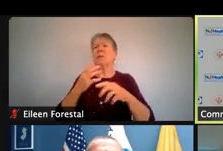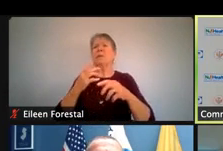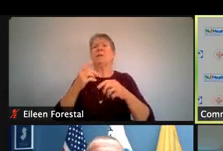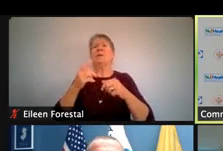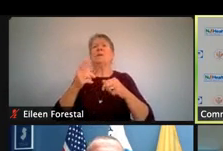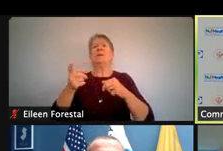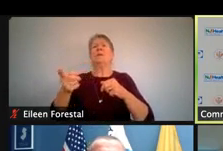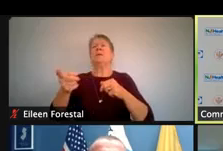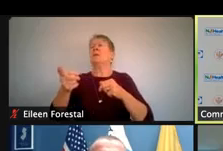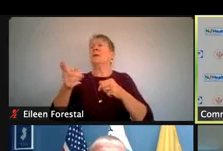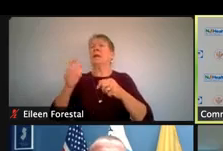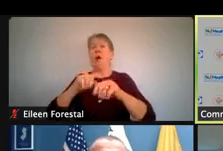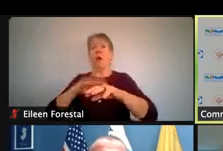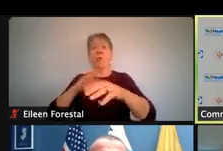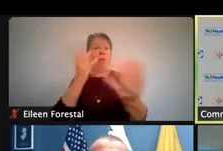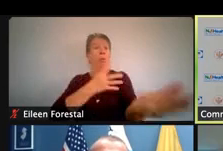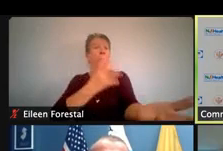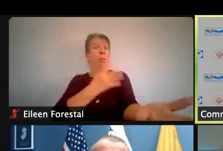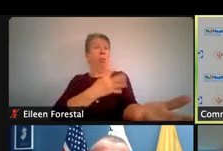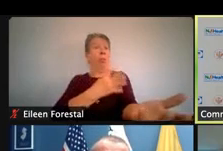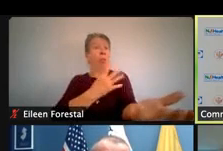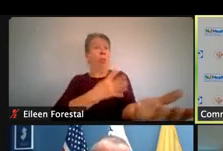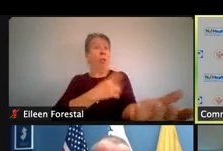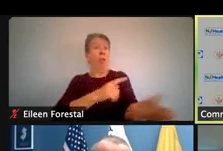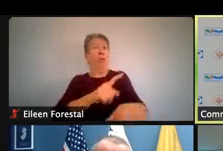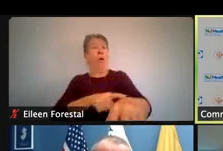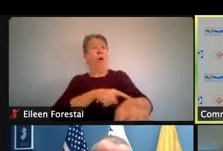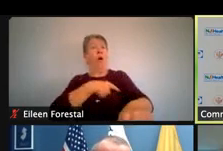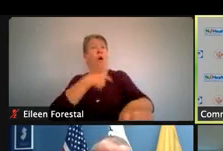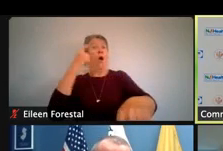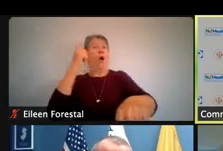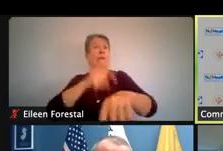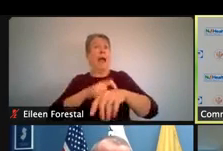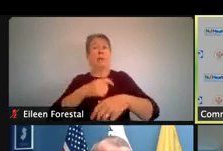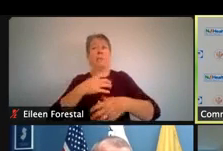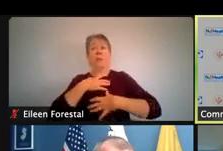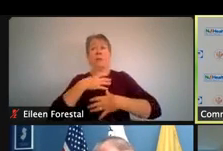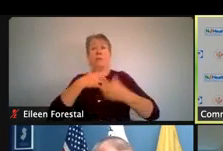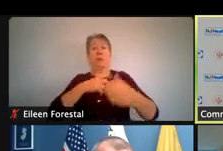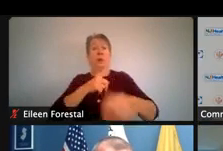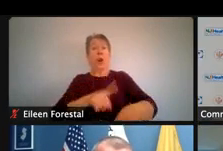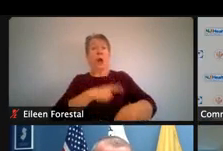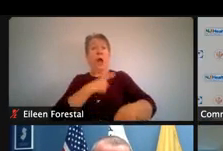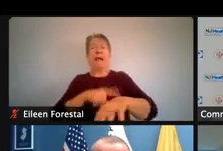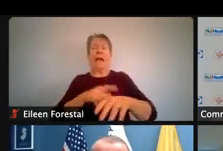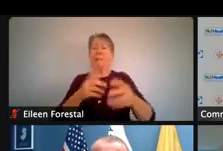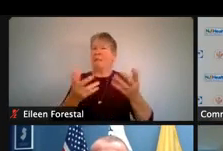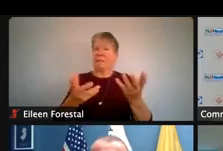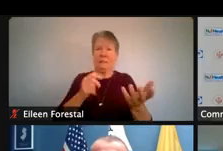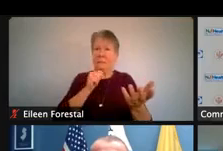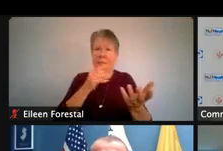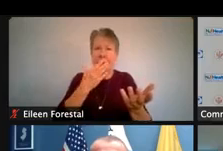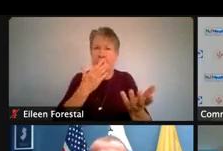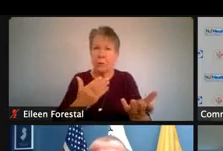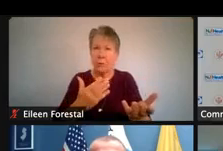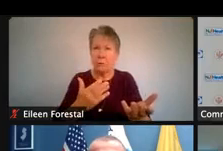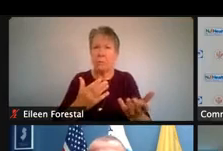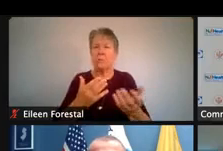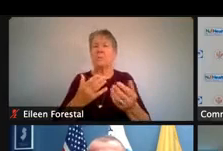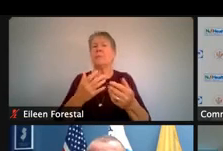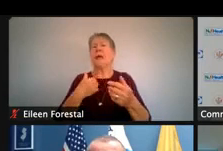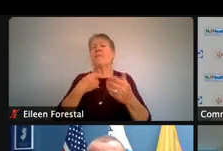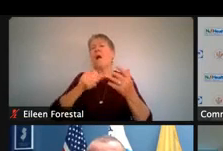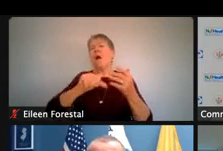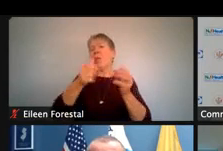now. I don't know, Dr. Adnaro, if you have any thing you'd like to add. Yeah, I agree with both you and the governor. We're